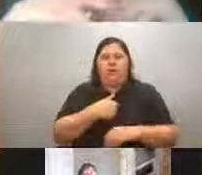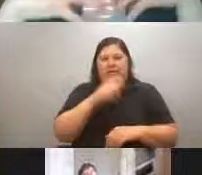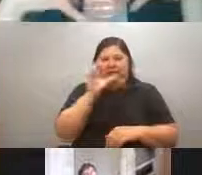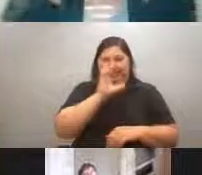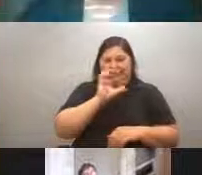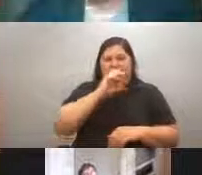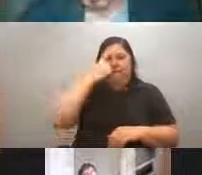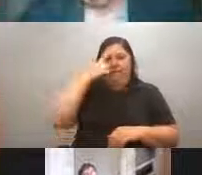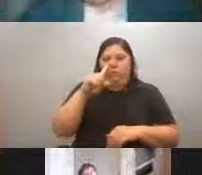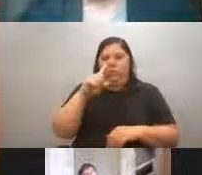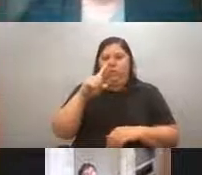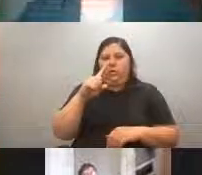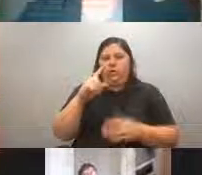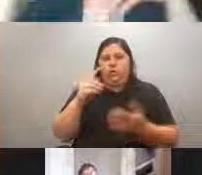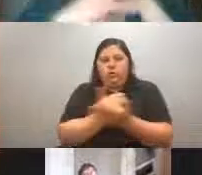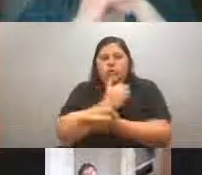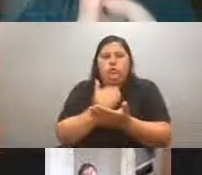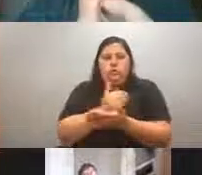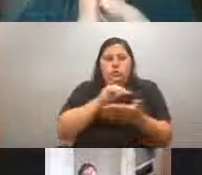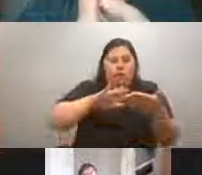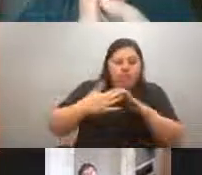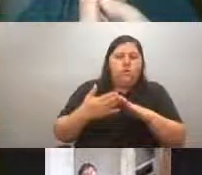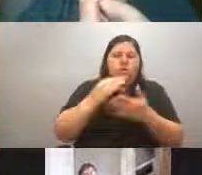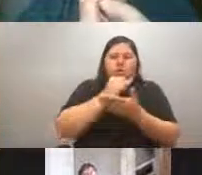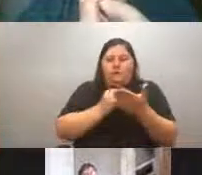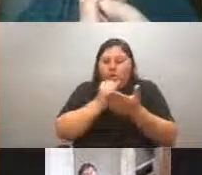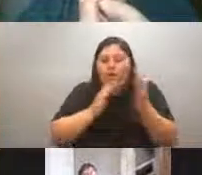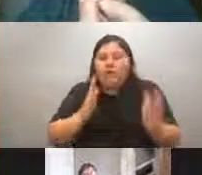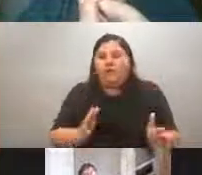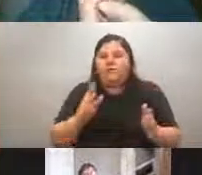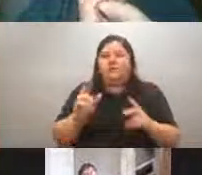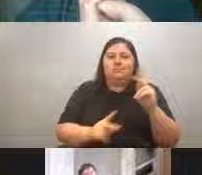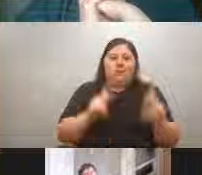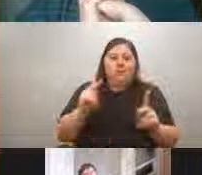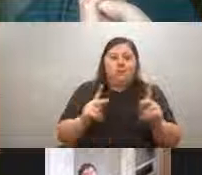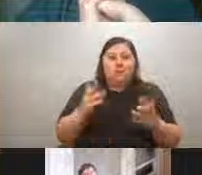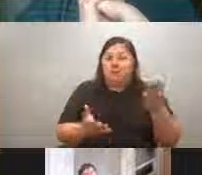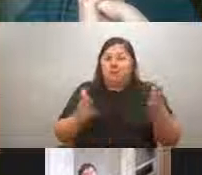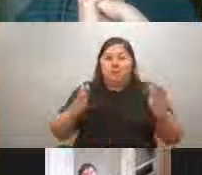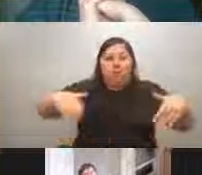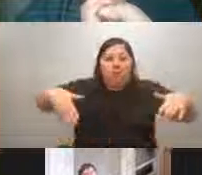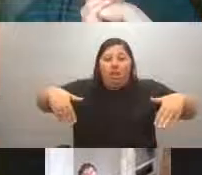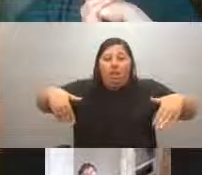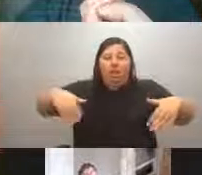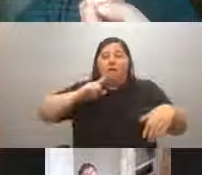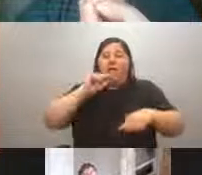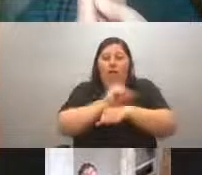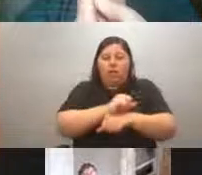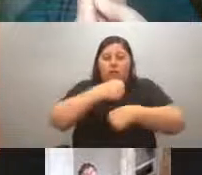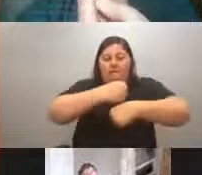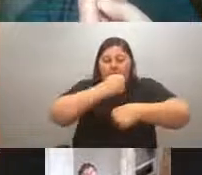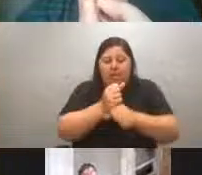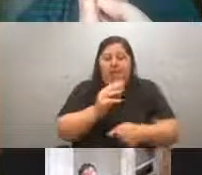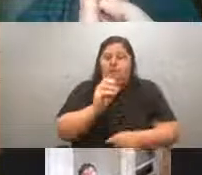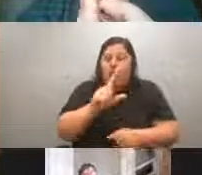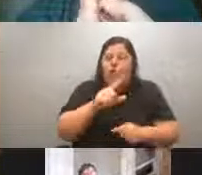that new community of artists, folks that maybe have never done actual mural making, but know